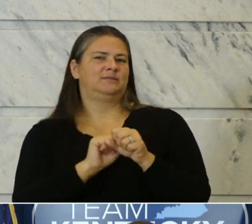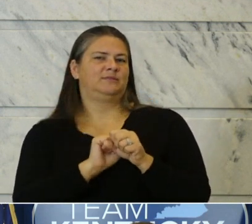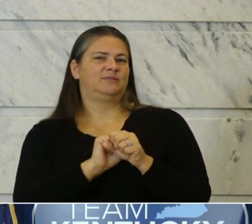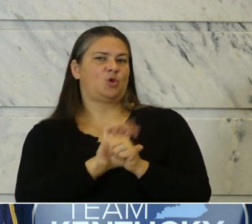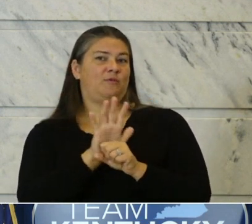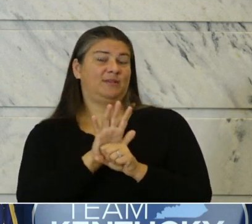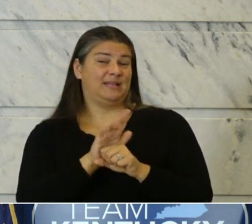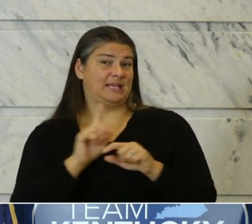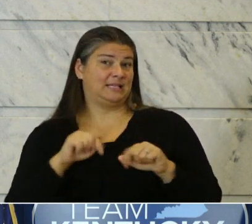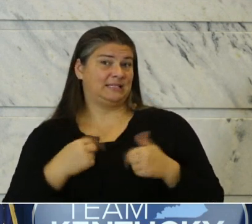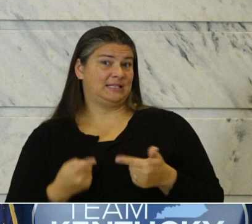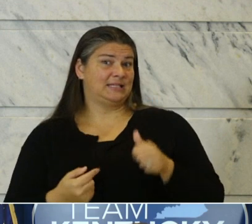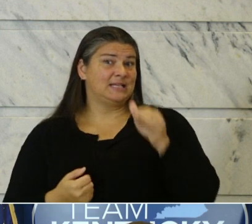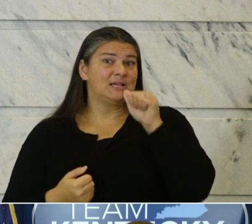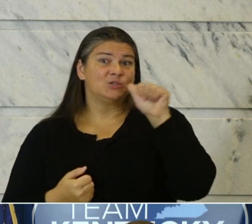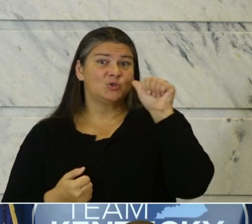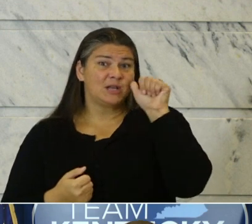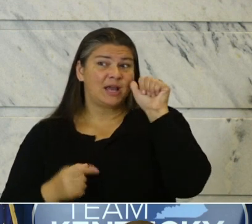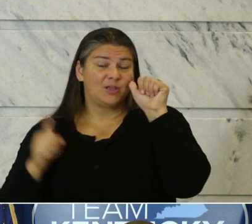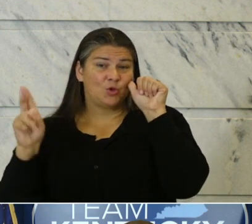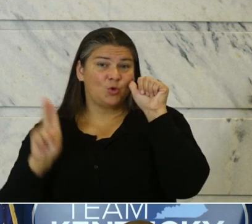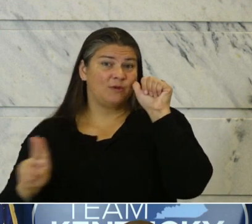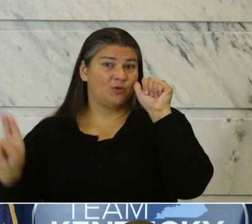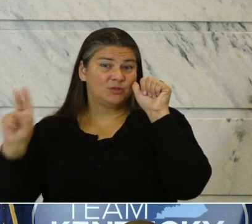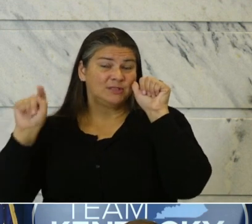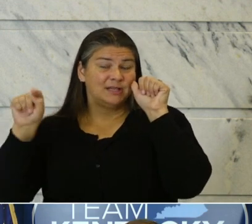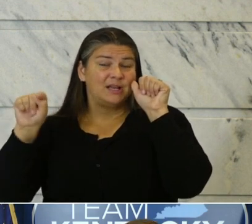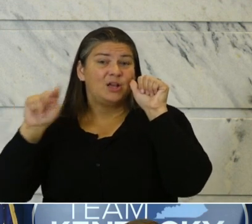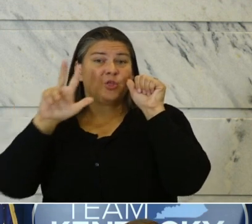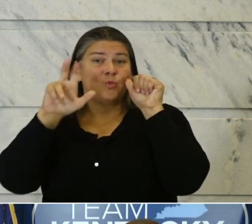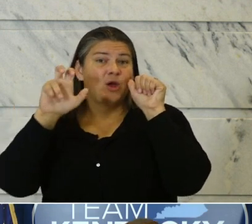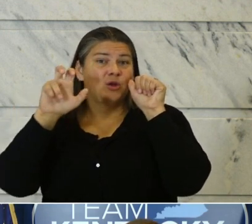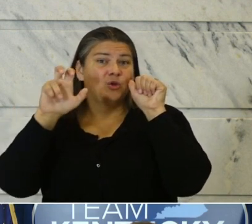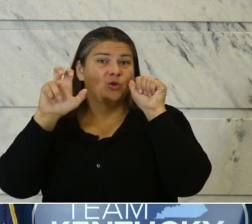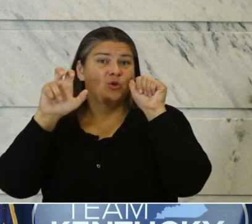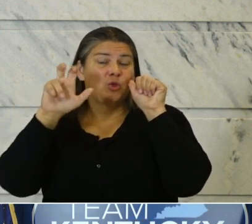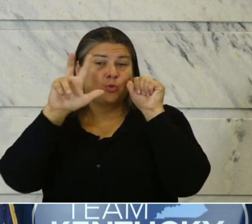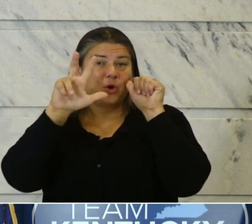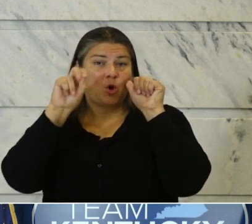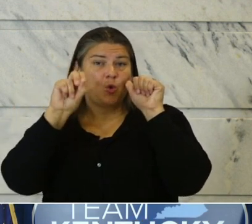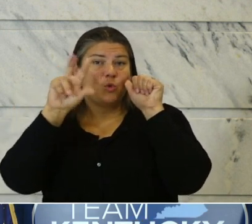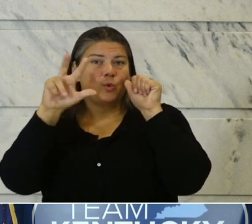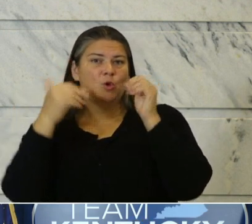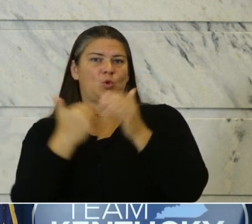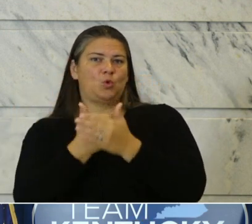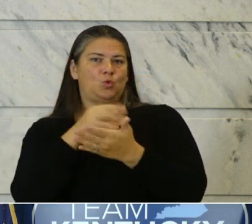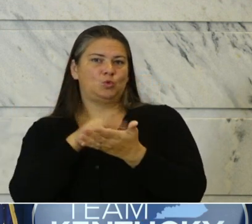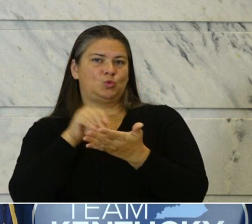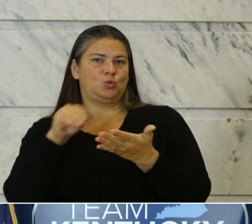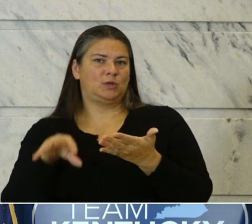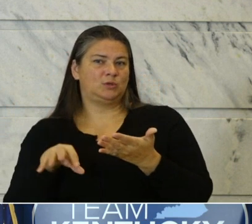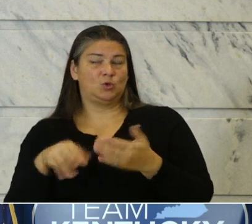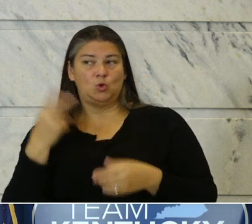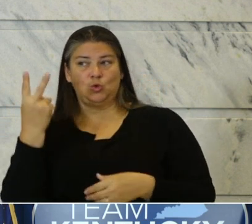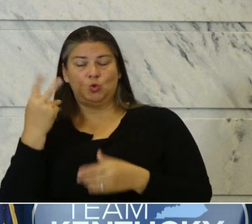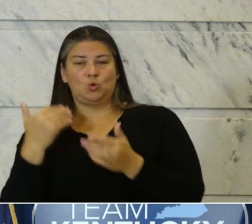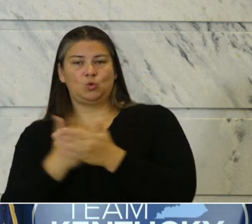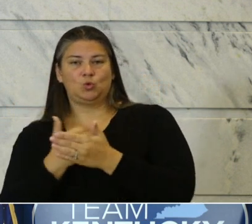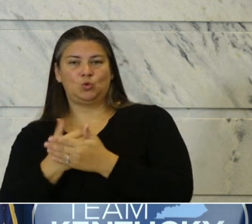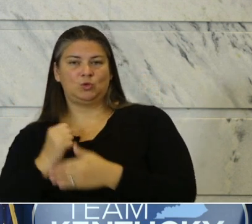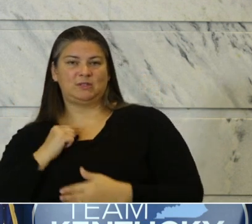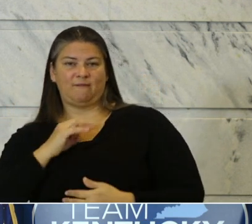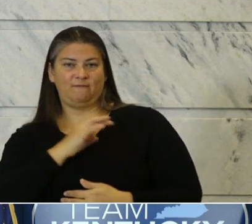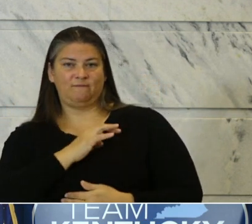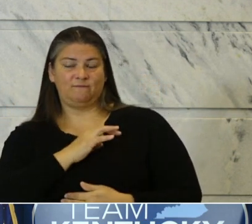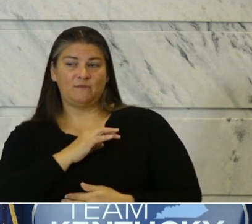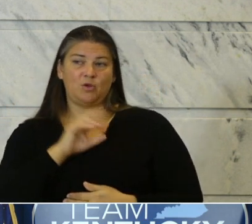yesterday on colleges and universities. 303 additional students, 2 additional faculty or staff,